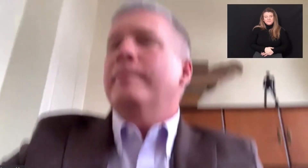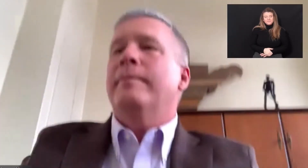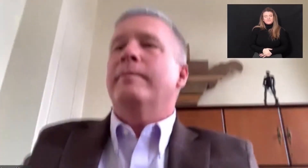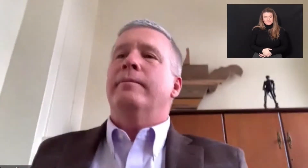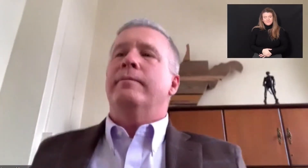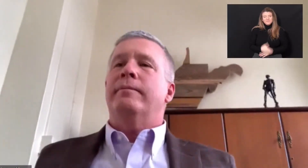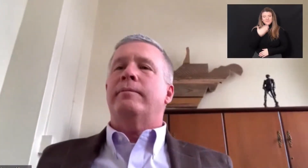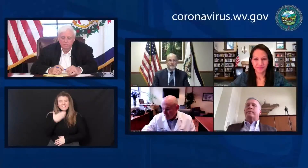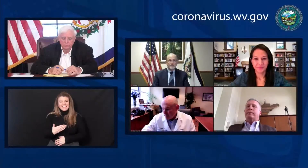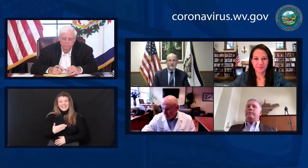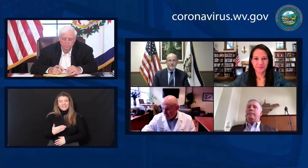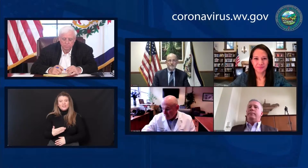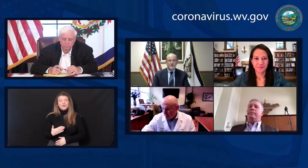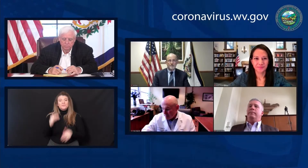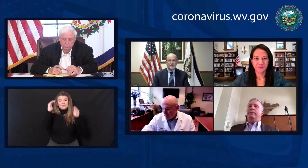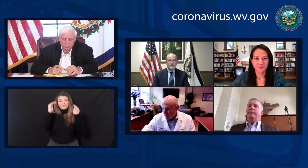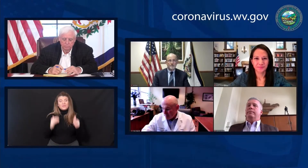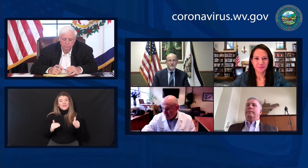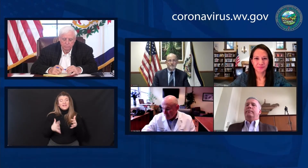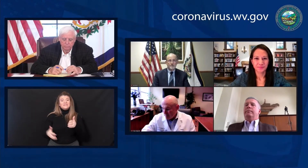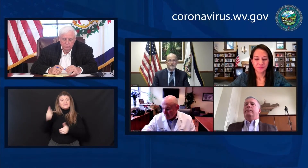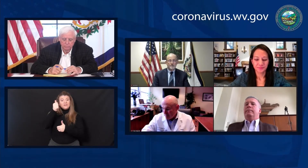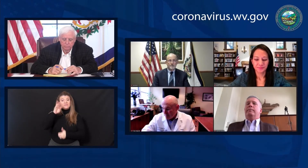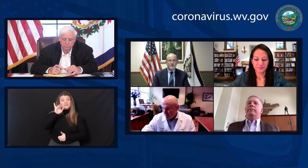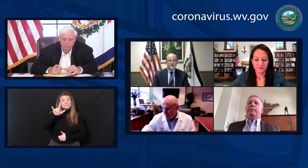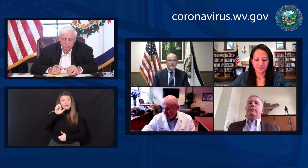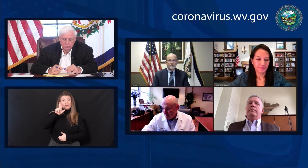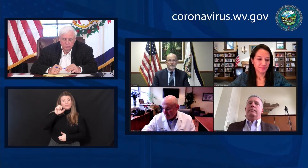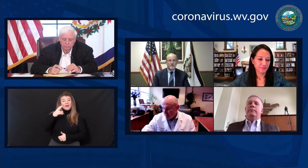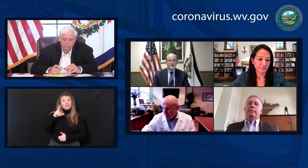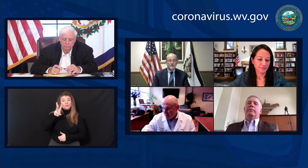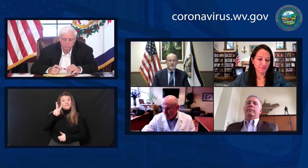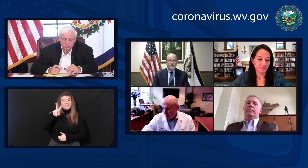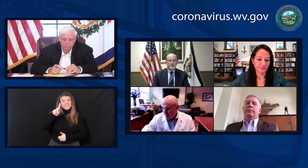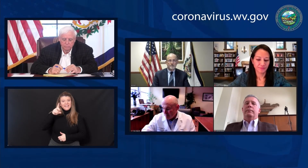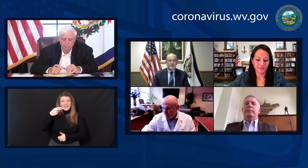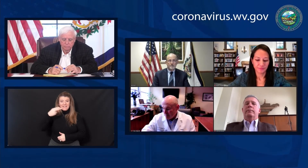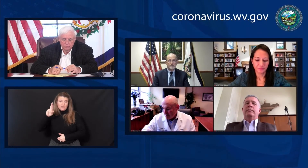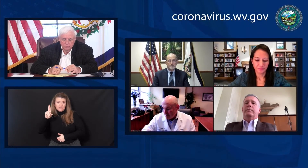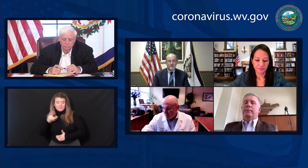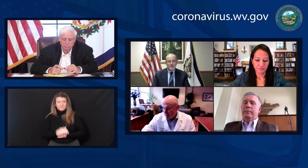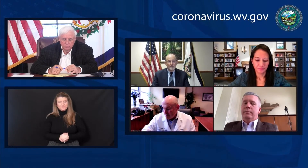All right, thank you, sir. Next, we'll go to Secretary Bill Crouch with the West Virginia DHHR.